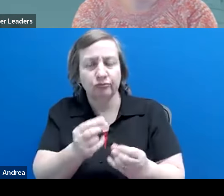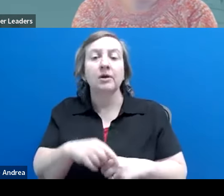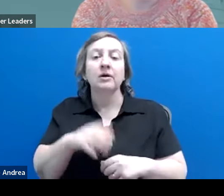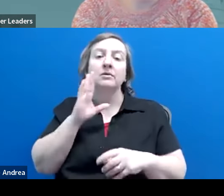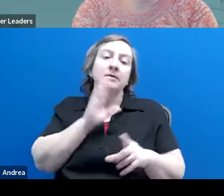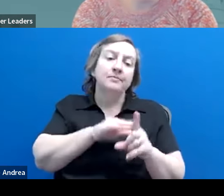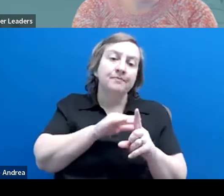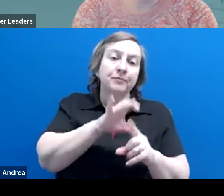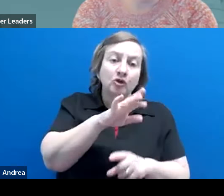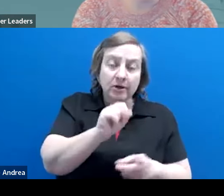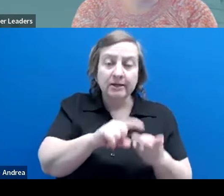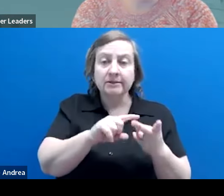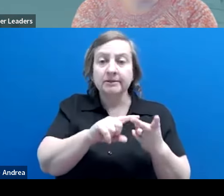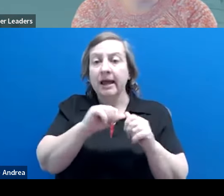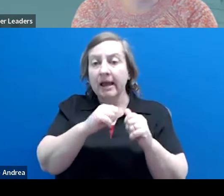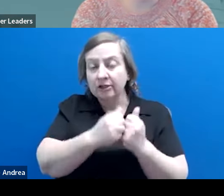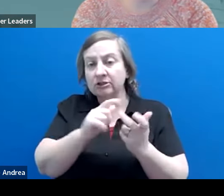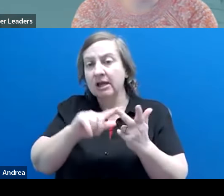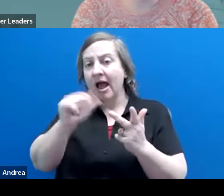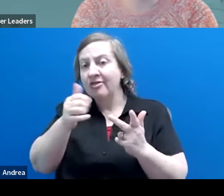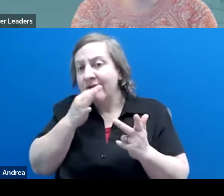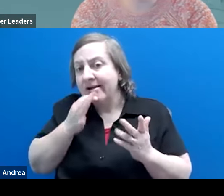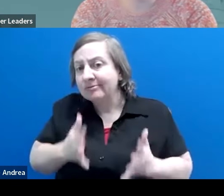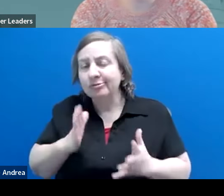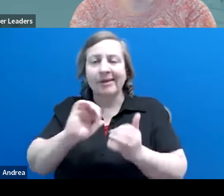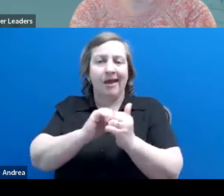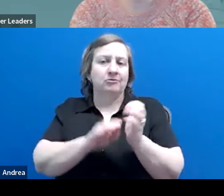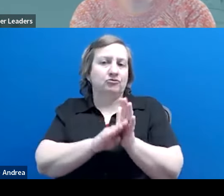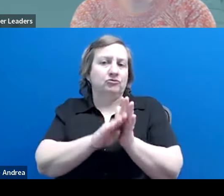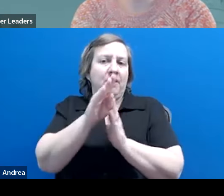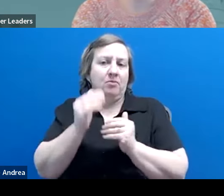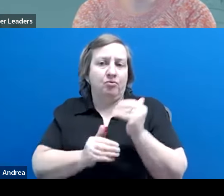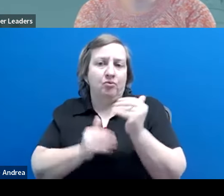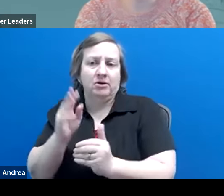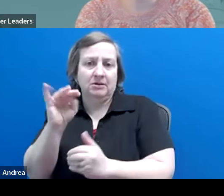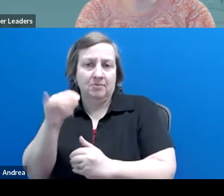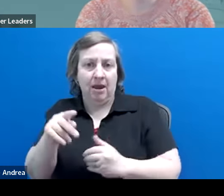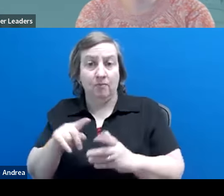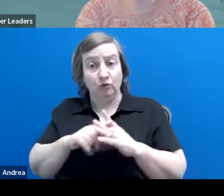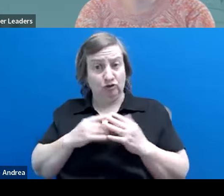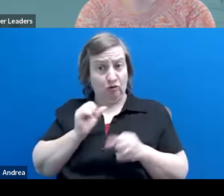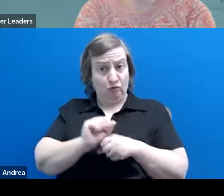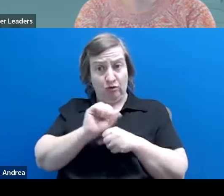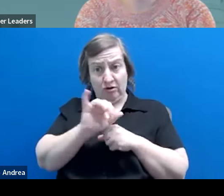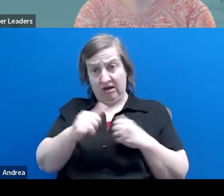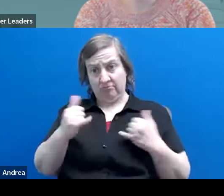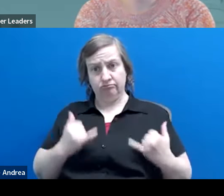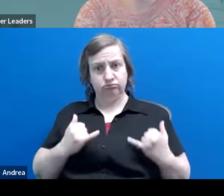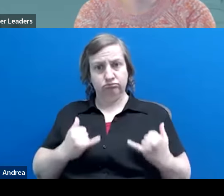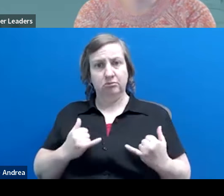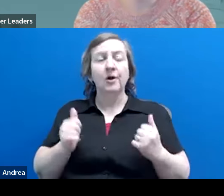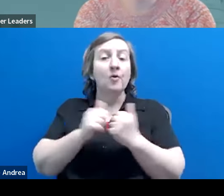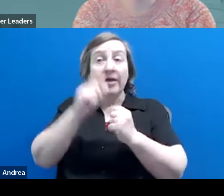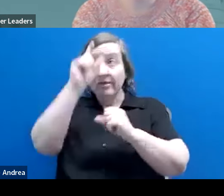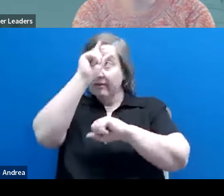and other system experts to help in the development of this process map. We're starting this work immediately. So alongside the vision work that